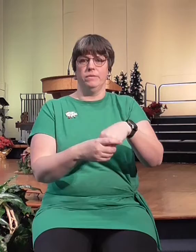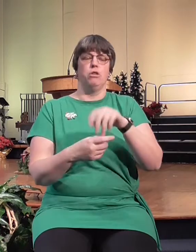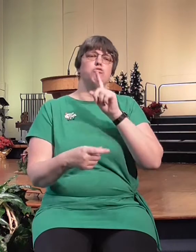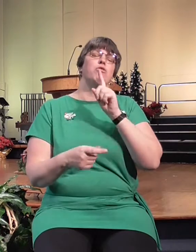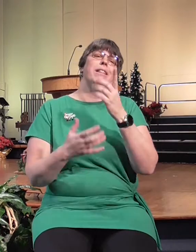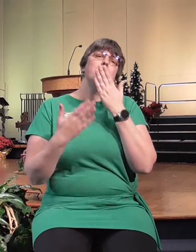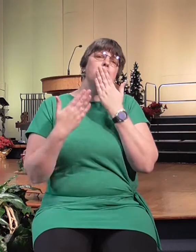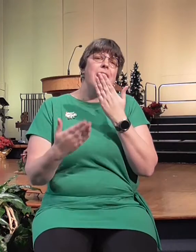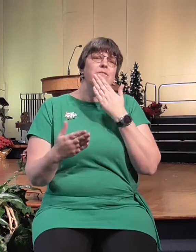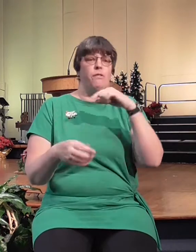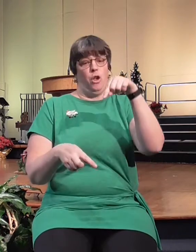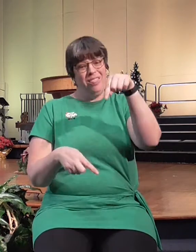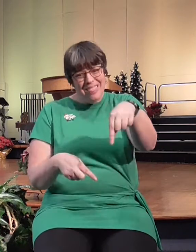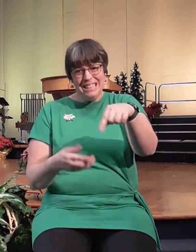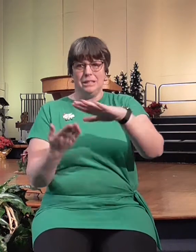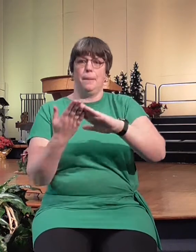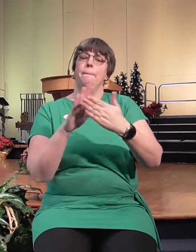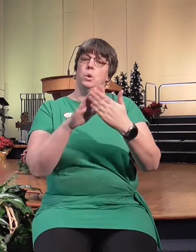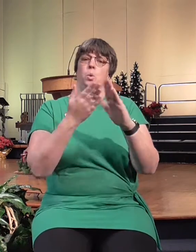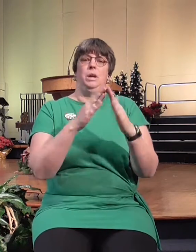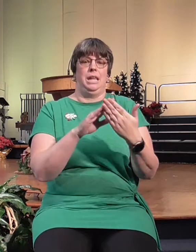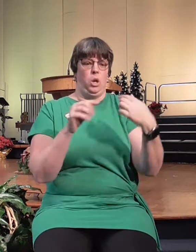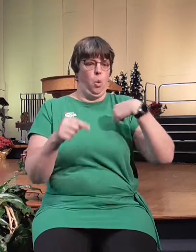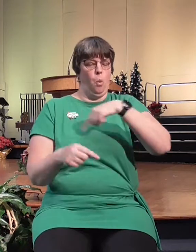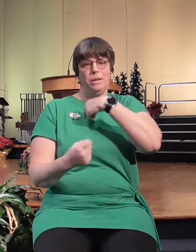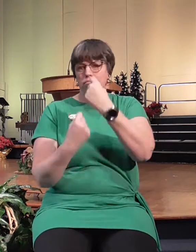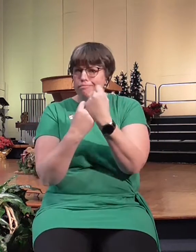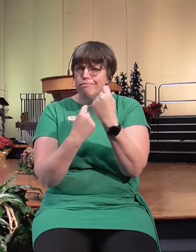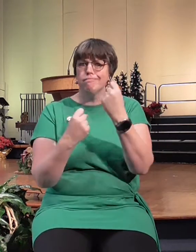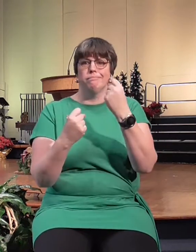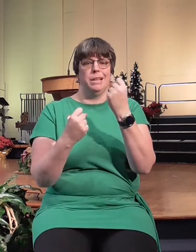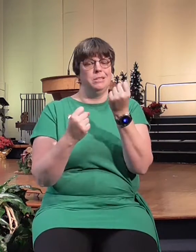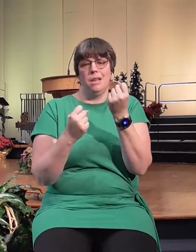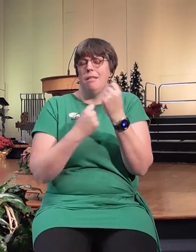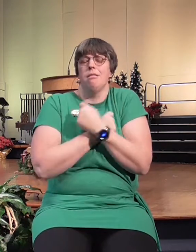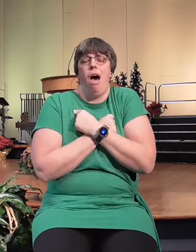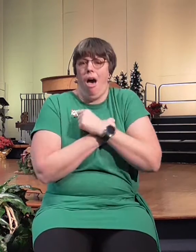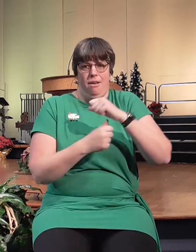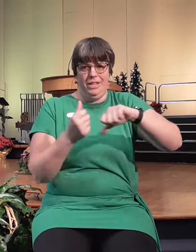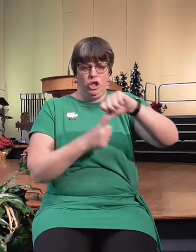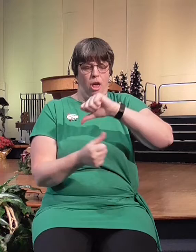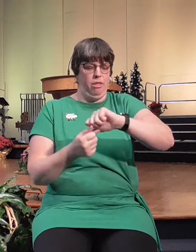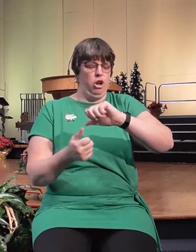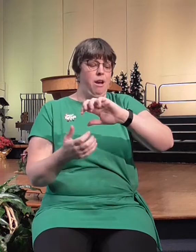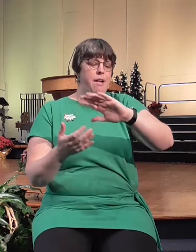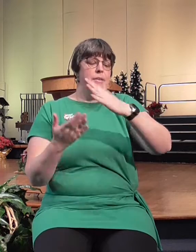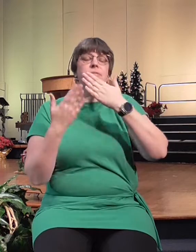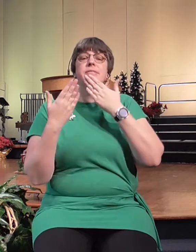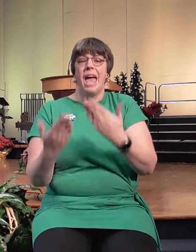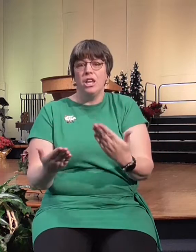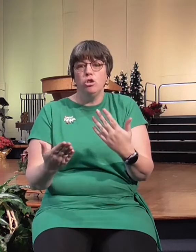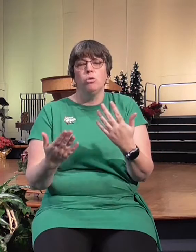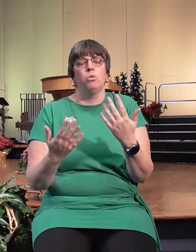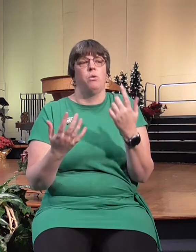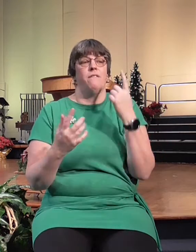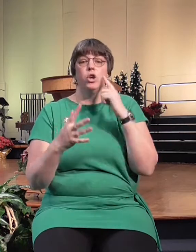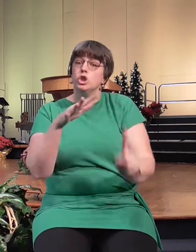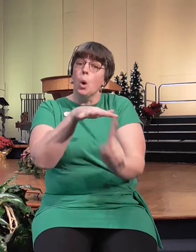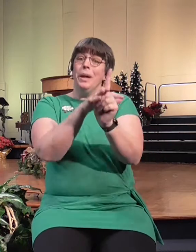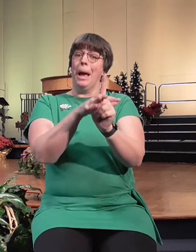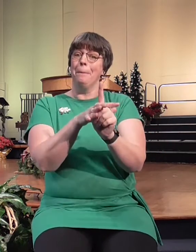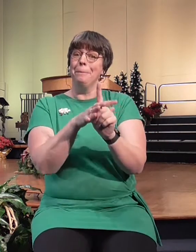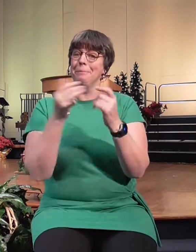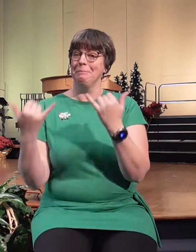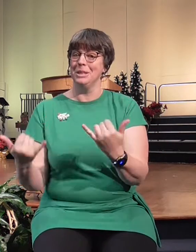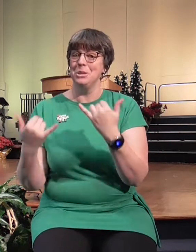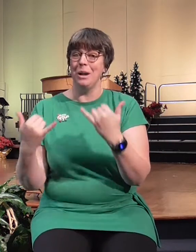this community where we can be together in that way in love and support of each other. So thank you for showing up today, whether it's your first time with